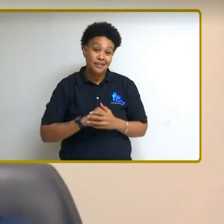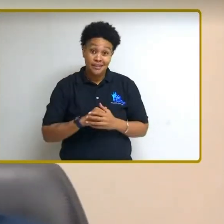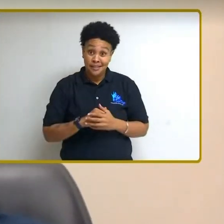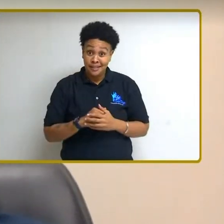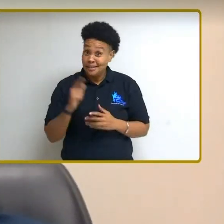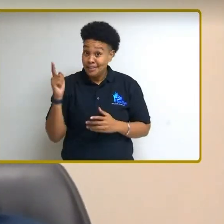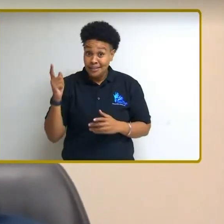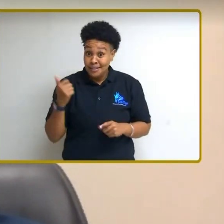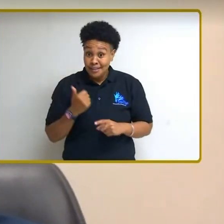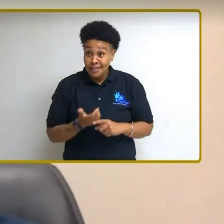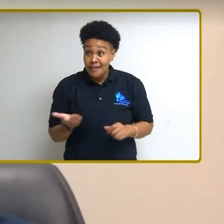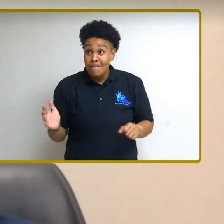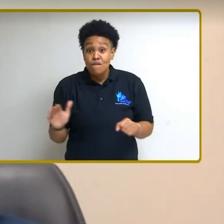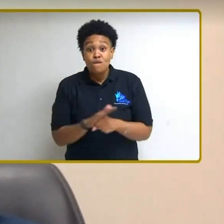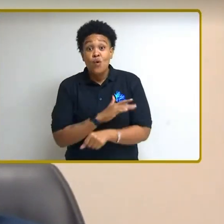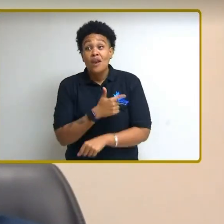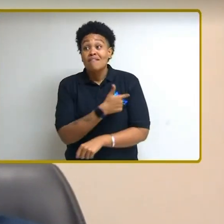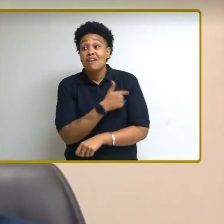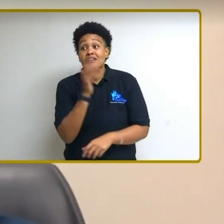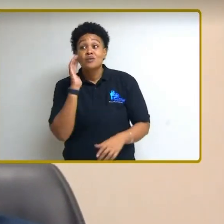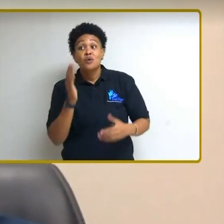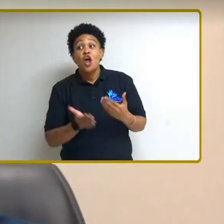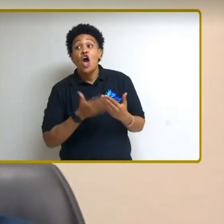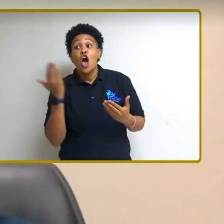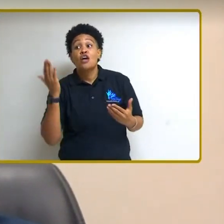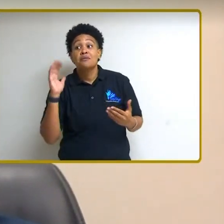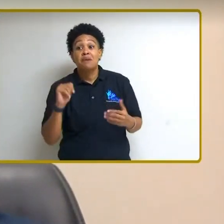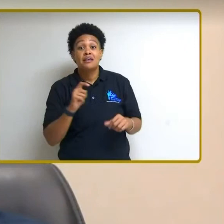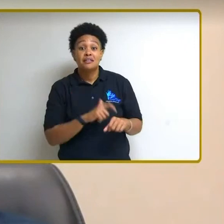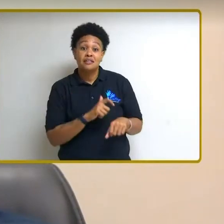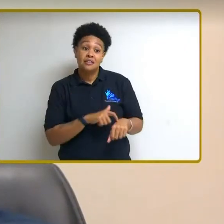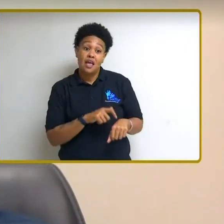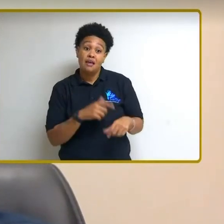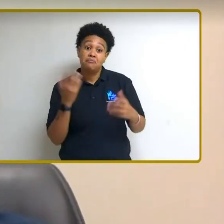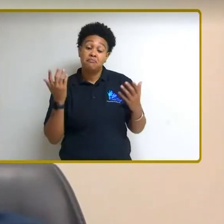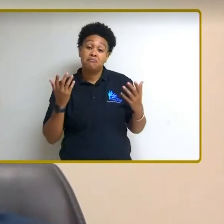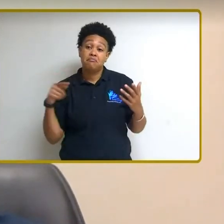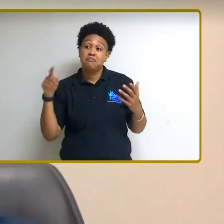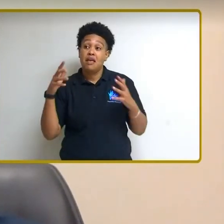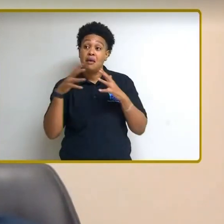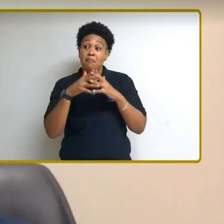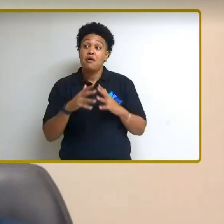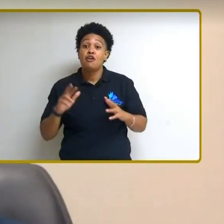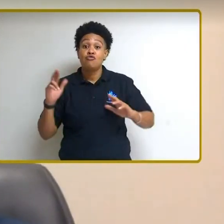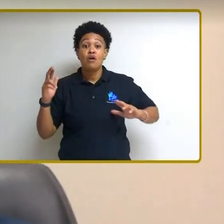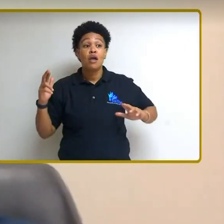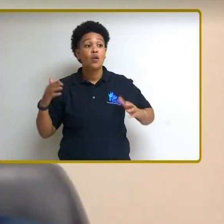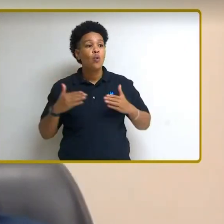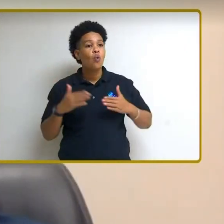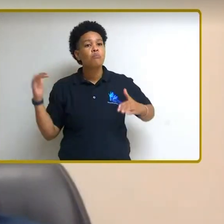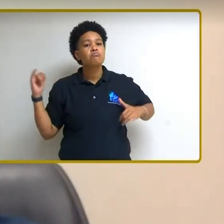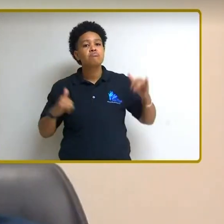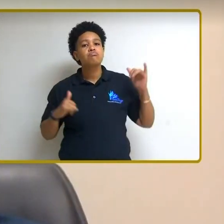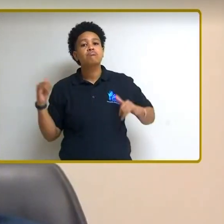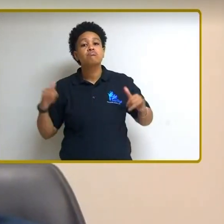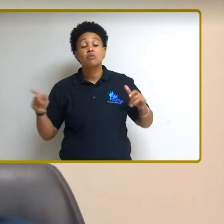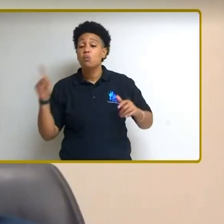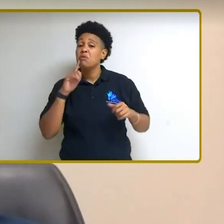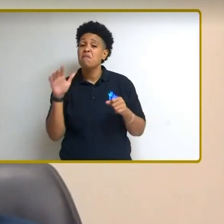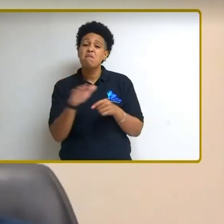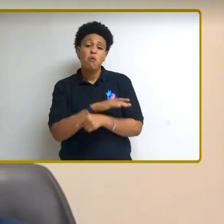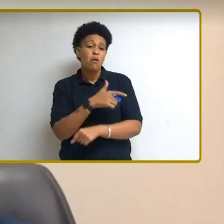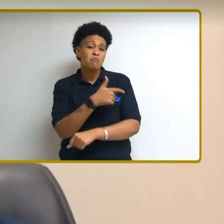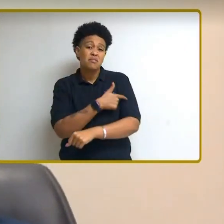will be almost fully vaccinated by the time the American market is ready to travel. There's